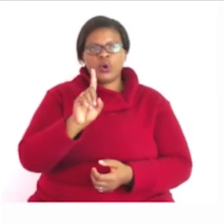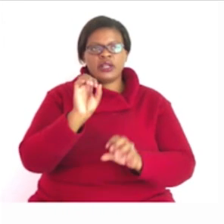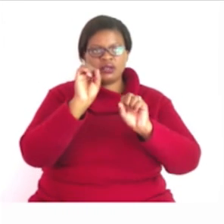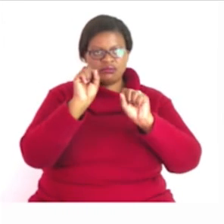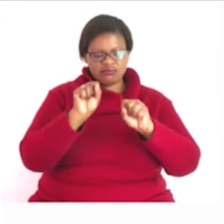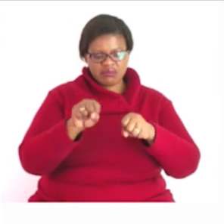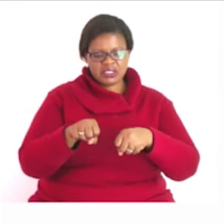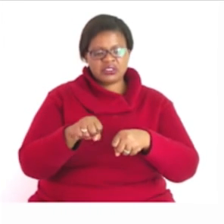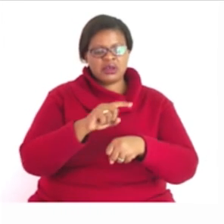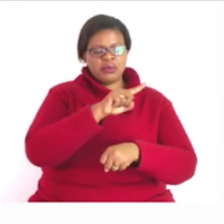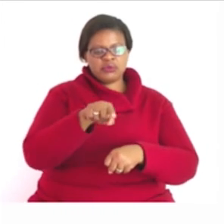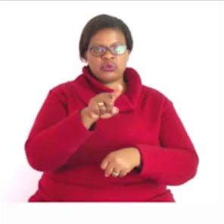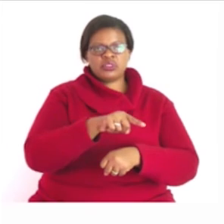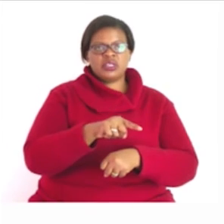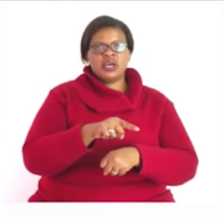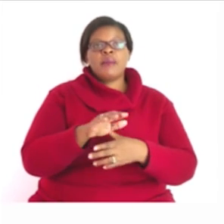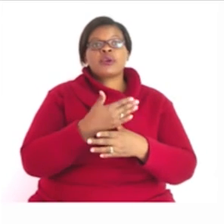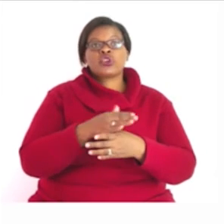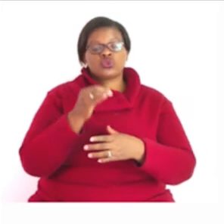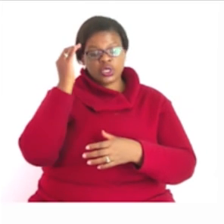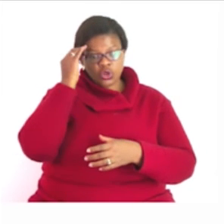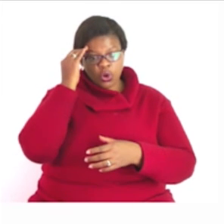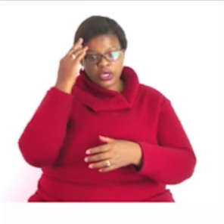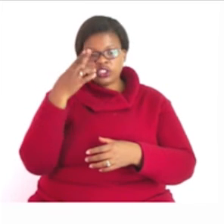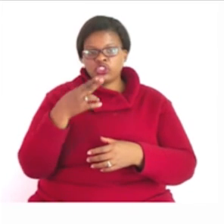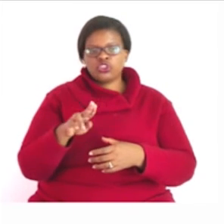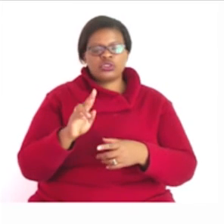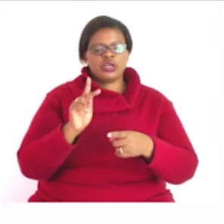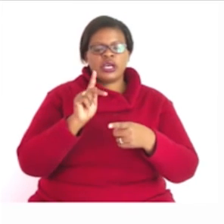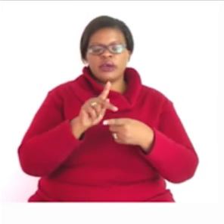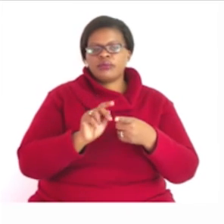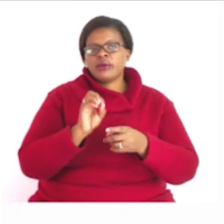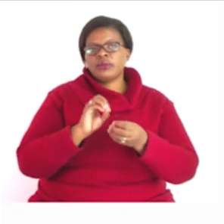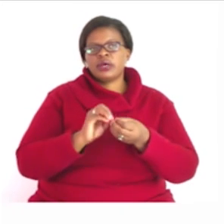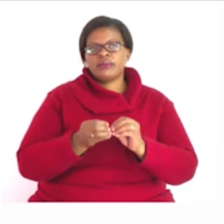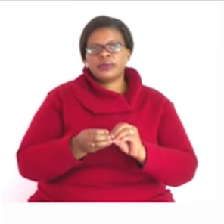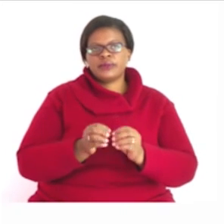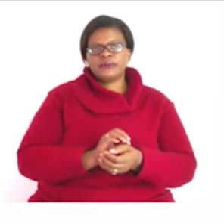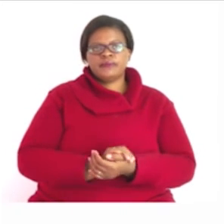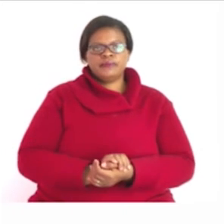number. Okay? So number 1 is not playing in this activity because